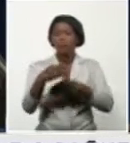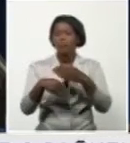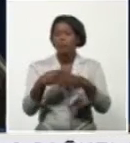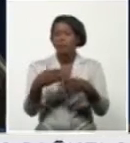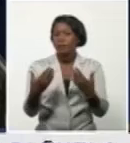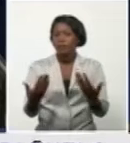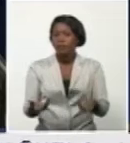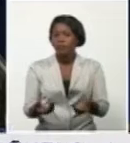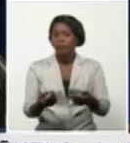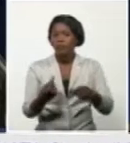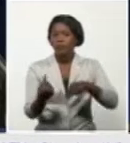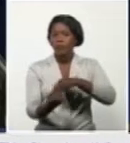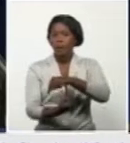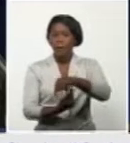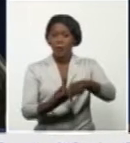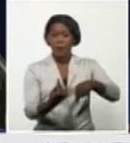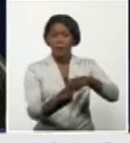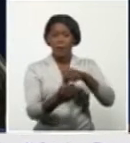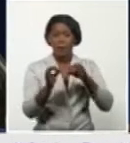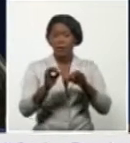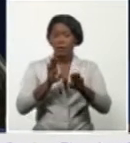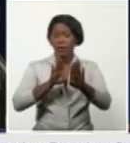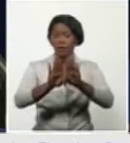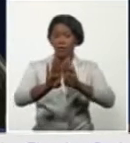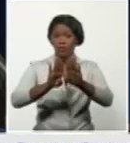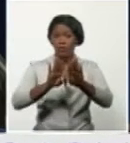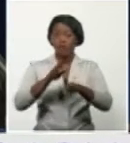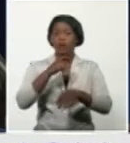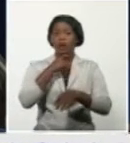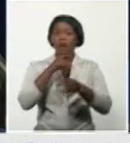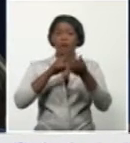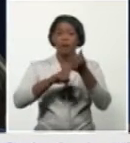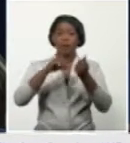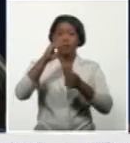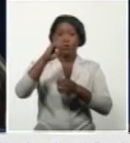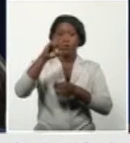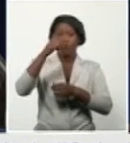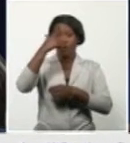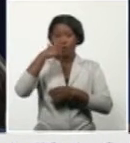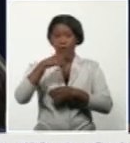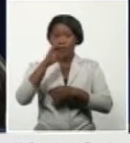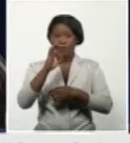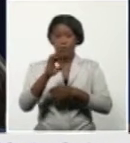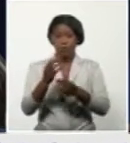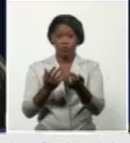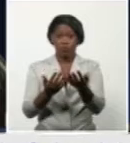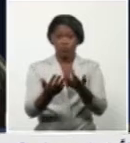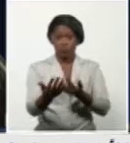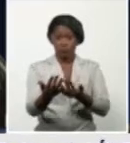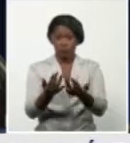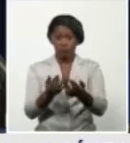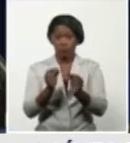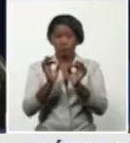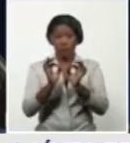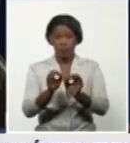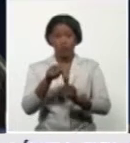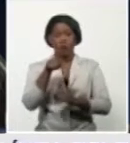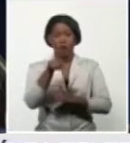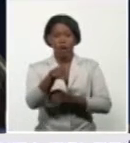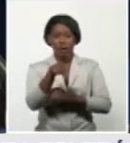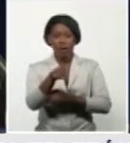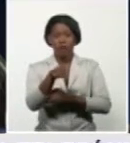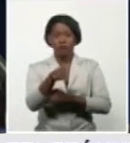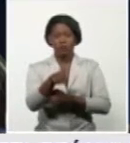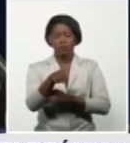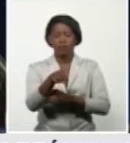explained that this local transmission event at the laboratory resulted from the event at the Epocal store. And